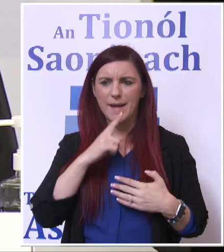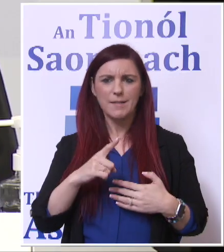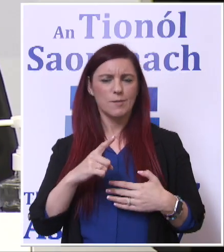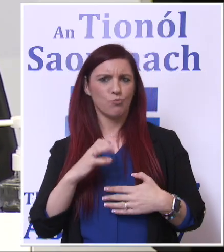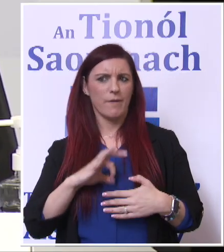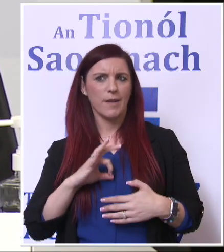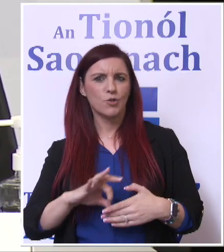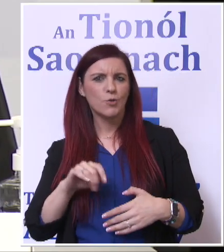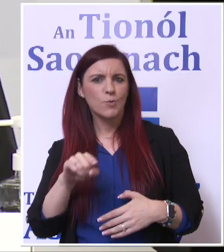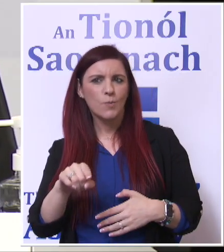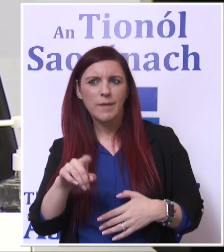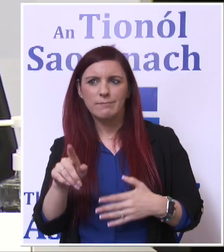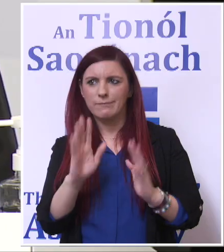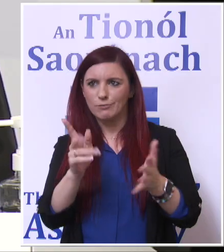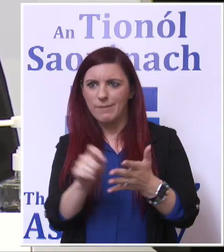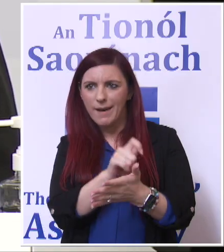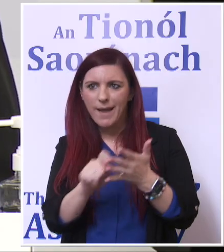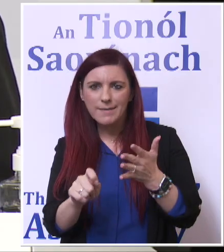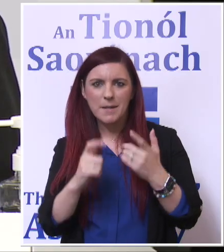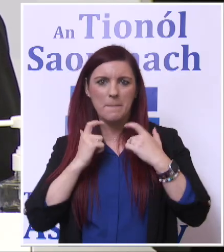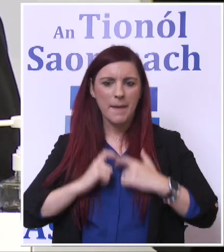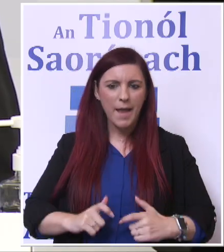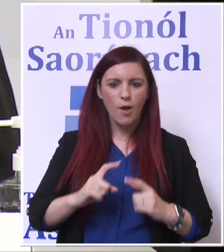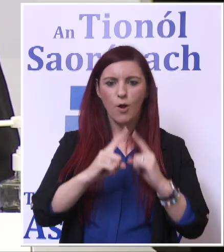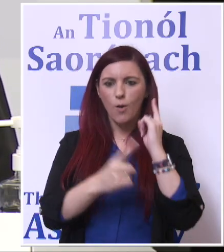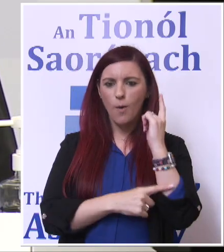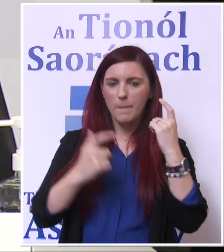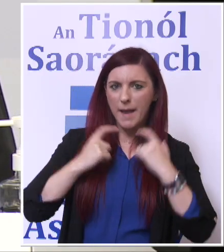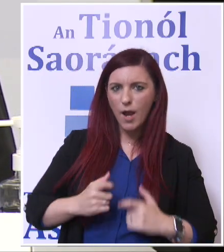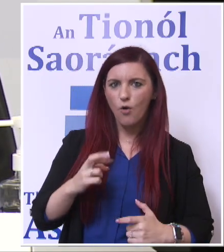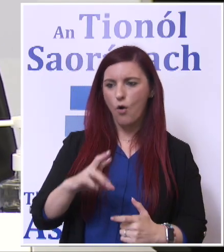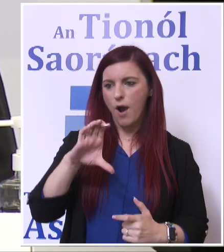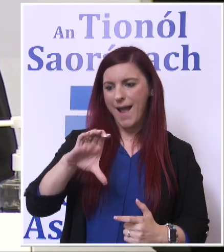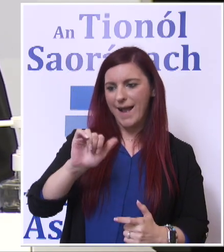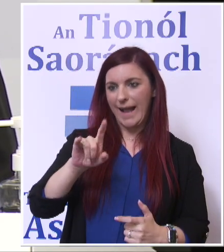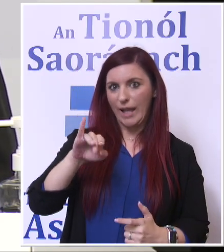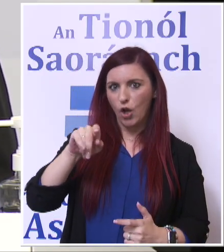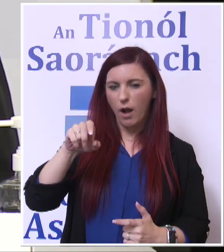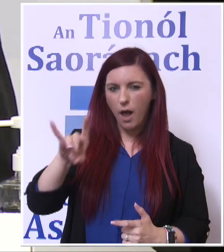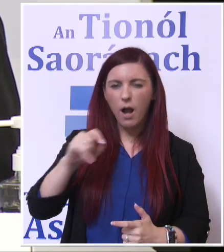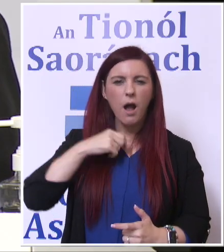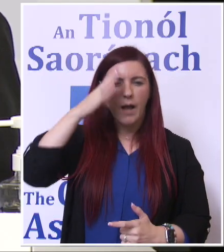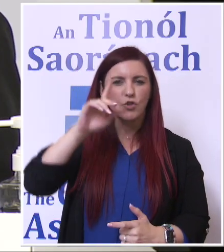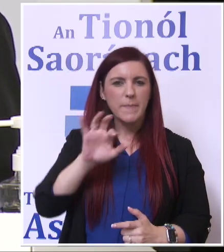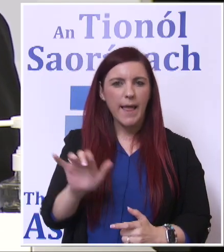privilege to be elected Mayor, Lord Mayor, or Cathaoirleach, in my case, of Laoghaire-Rathdown. And I am very